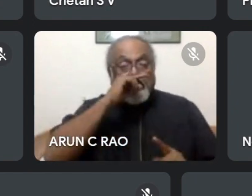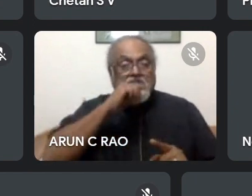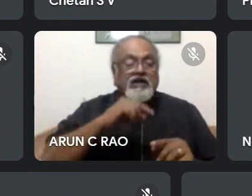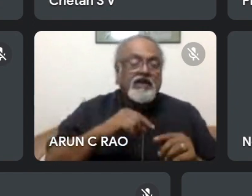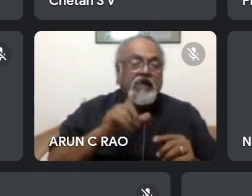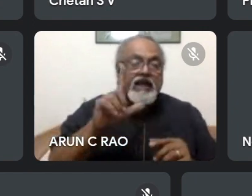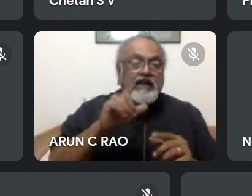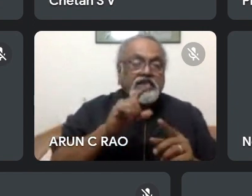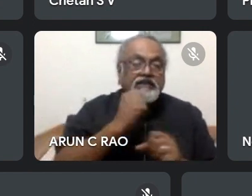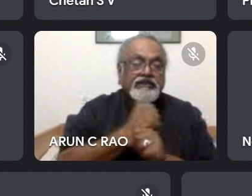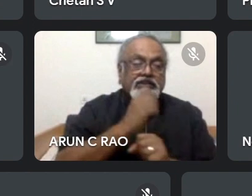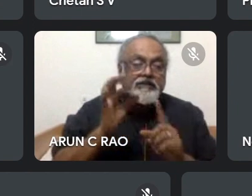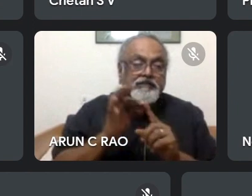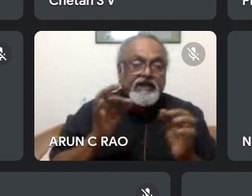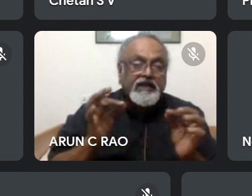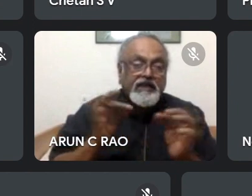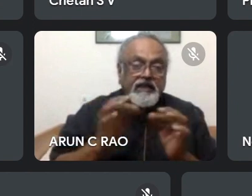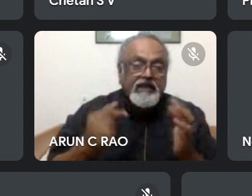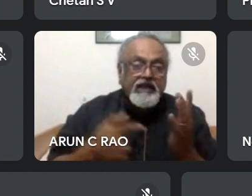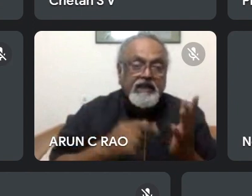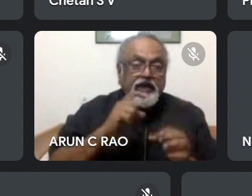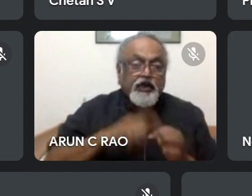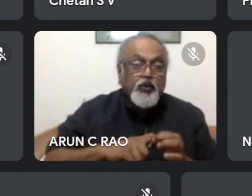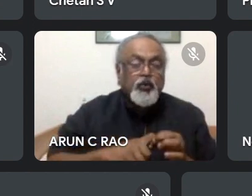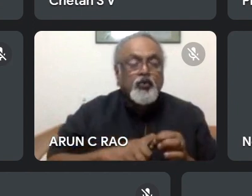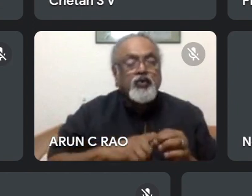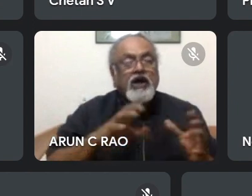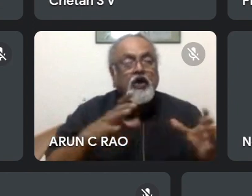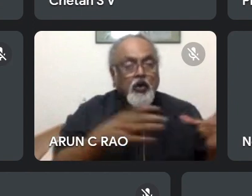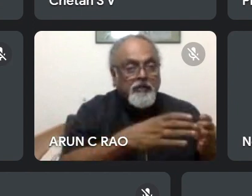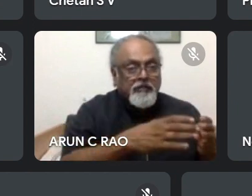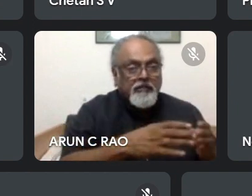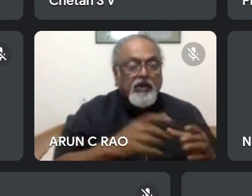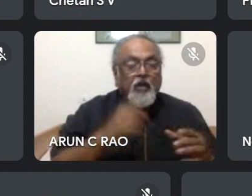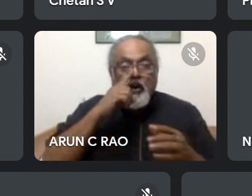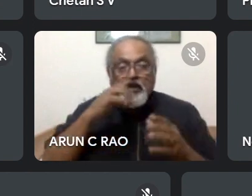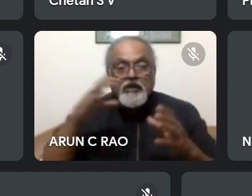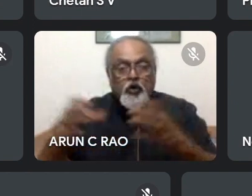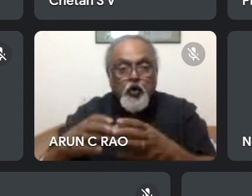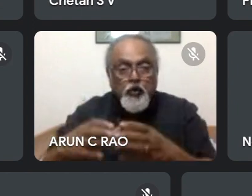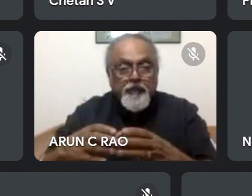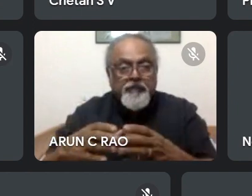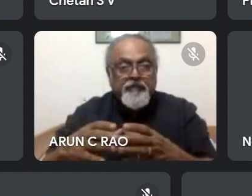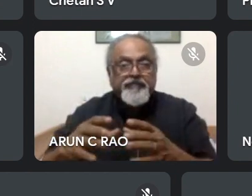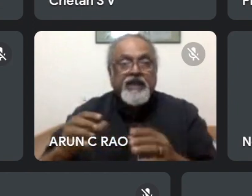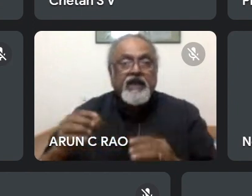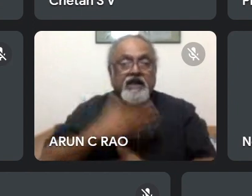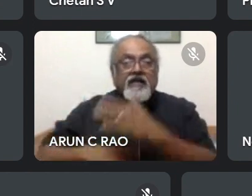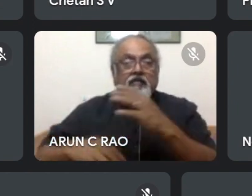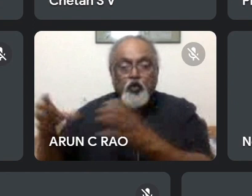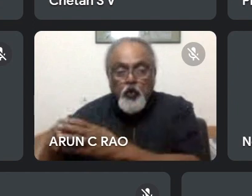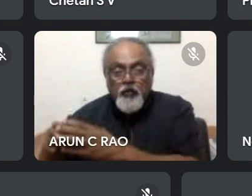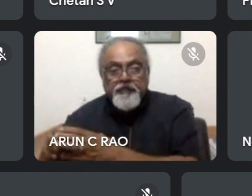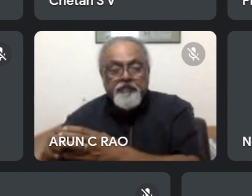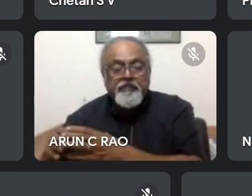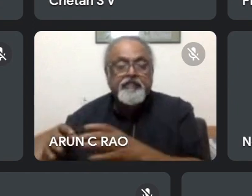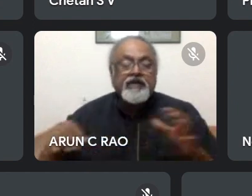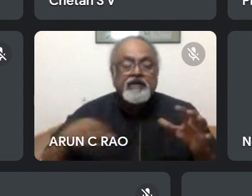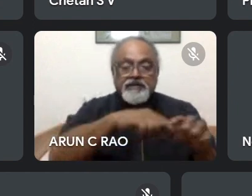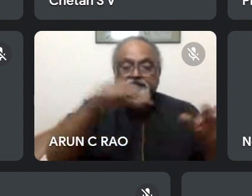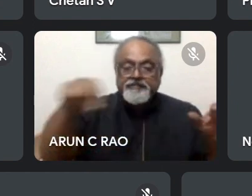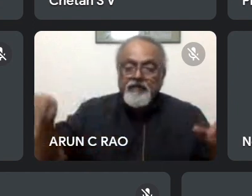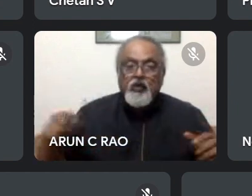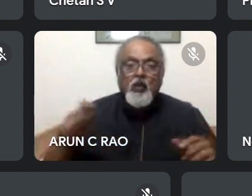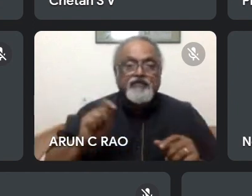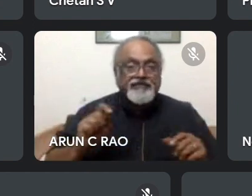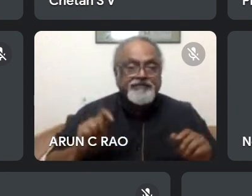and we got some of our senior leaders paired up with people from within these three groups. It could